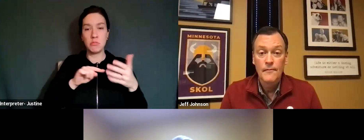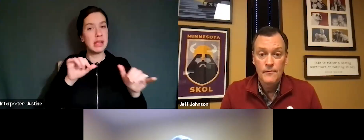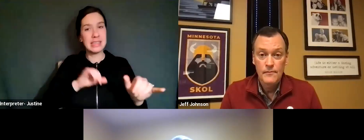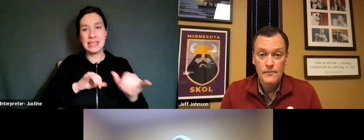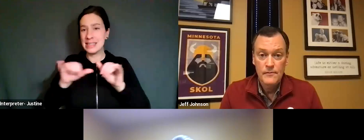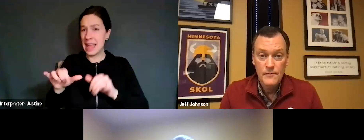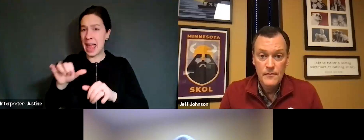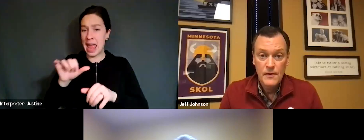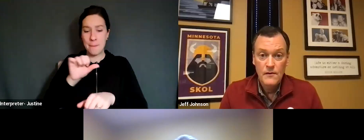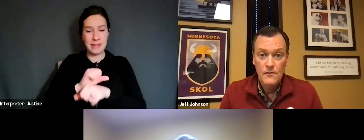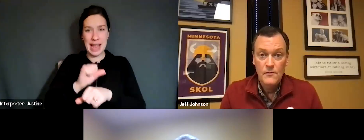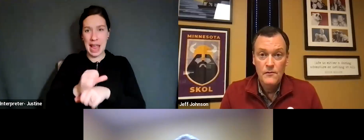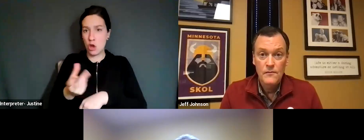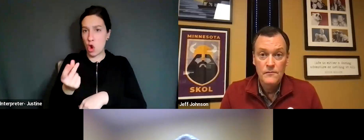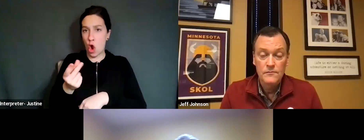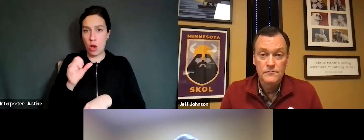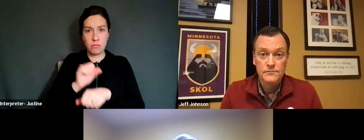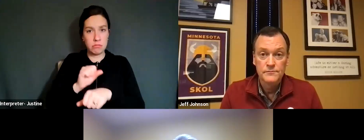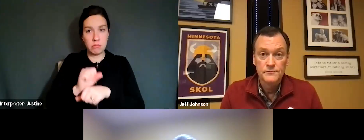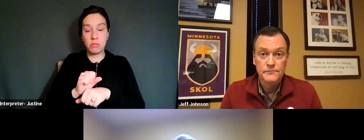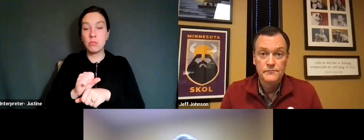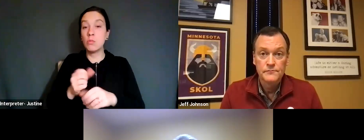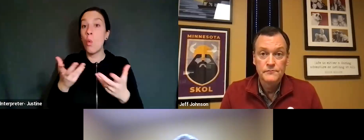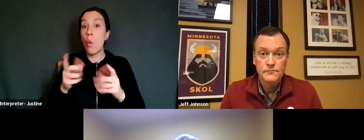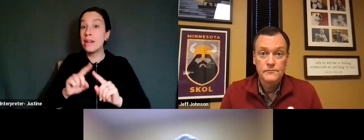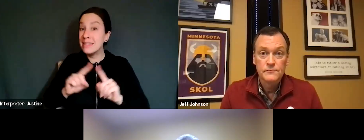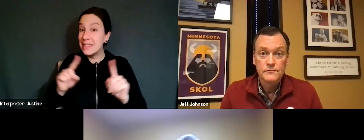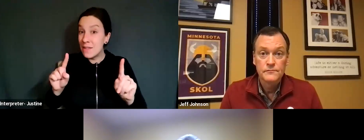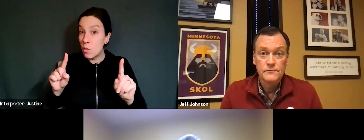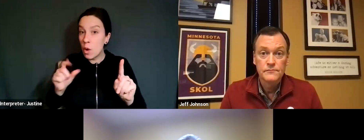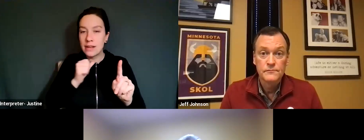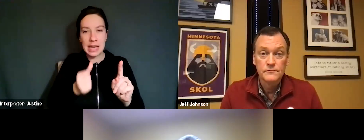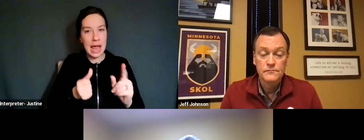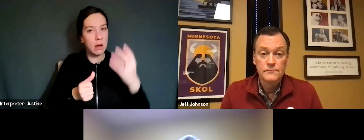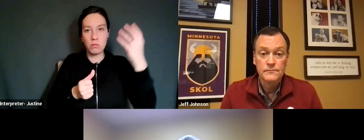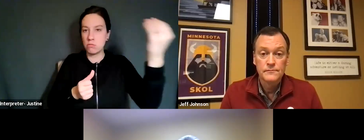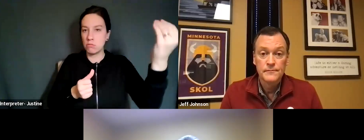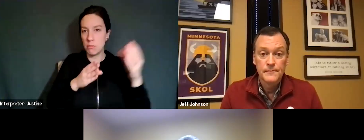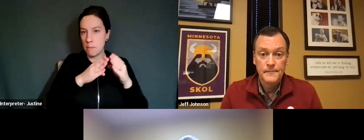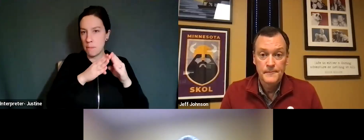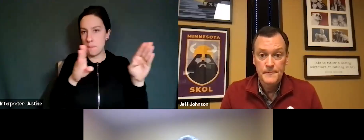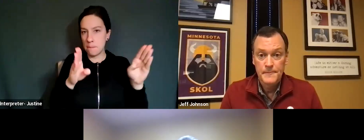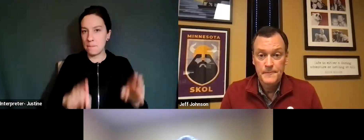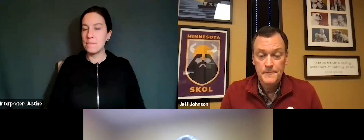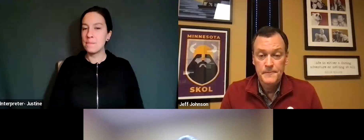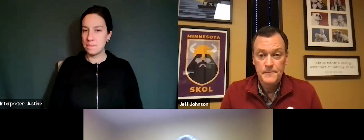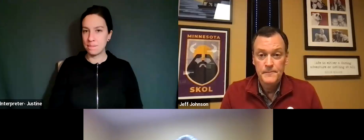would. They just won't be going in public or doing those, performing those tasks in public.